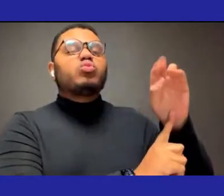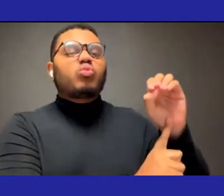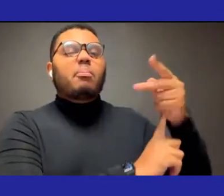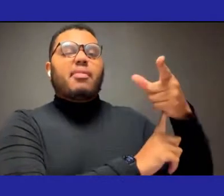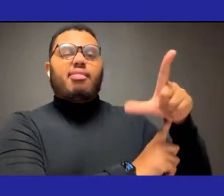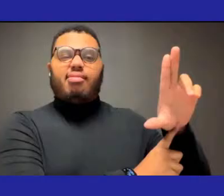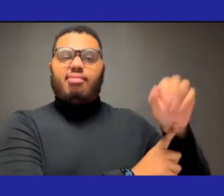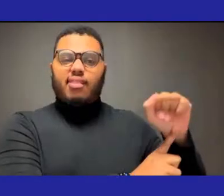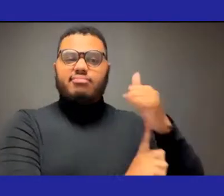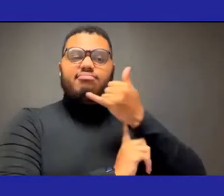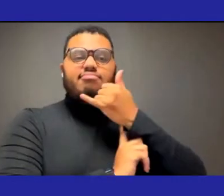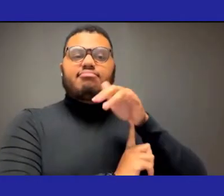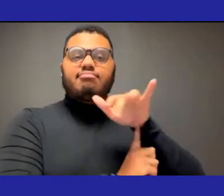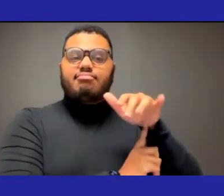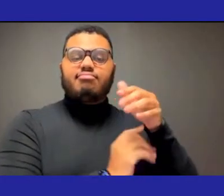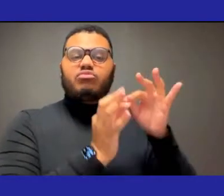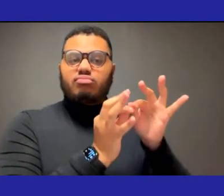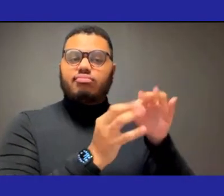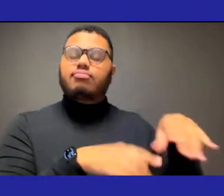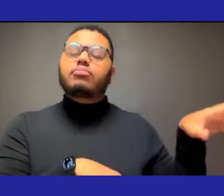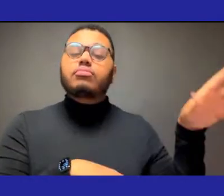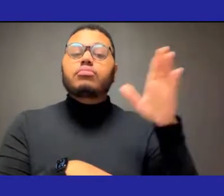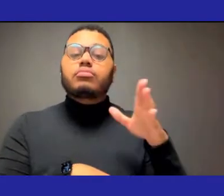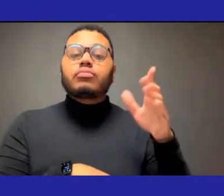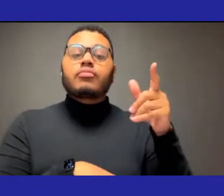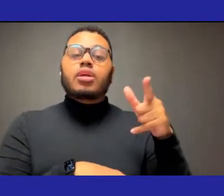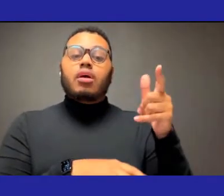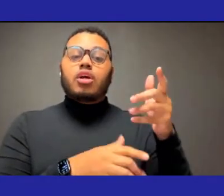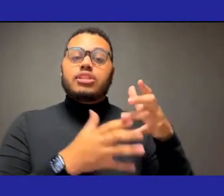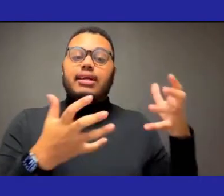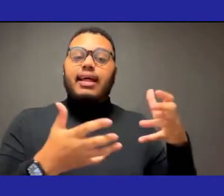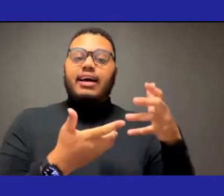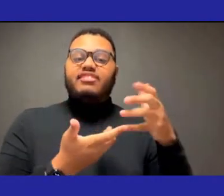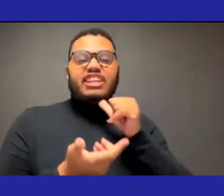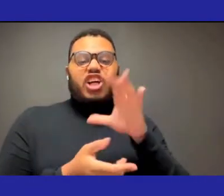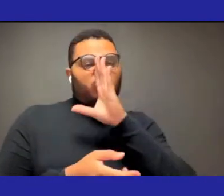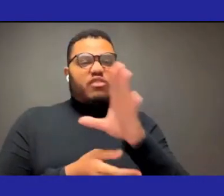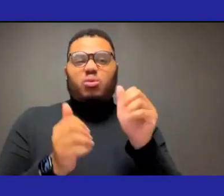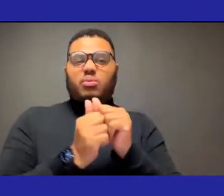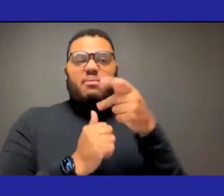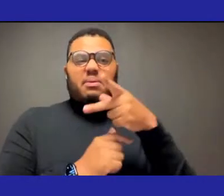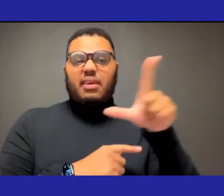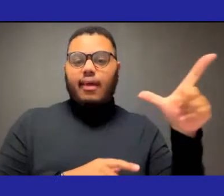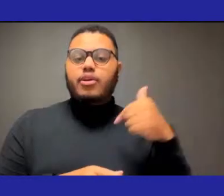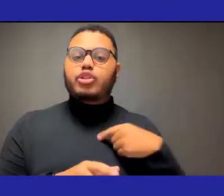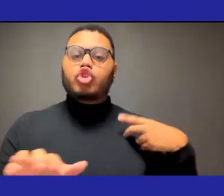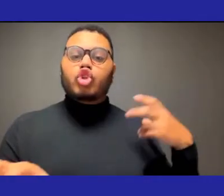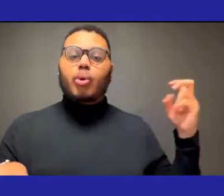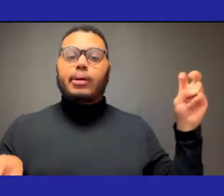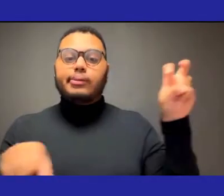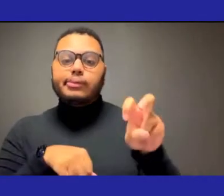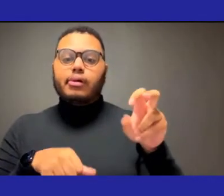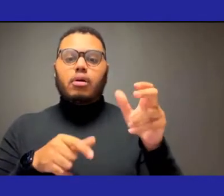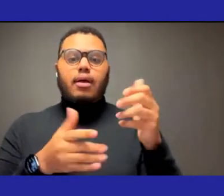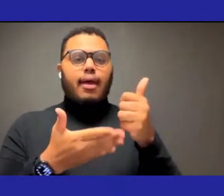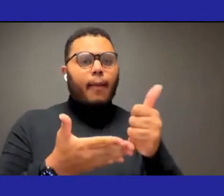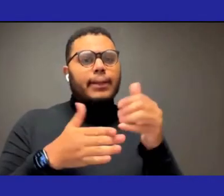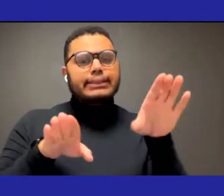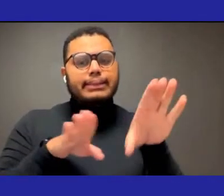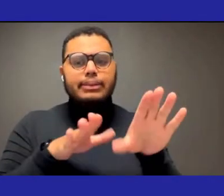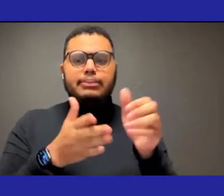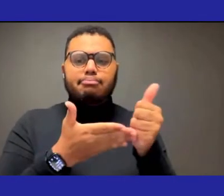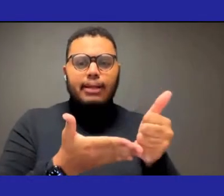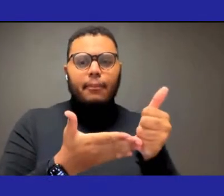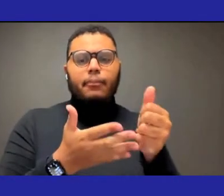straightforward working with PPL. And so the plan, MetroPlus stepped in and helped register these individuals, both the